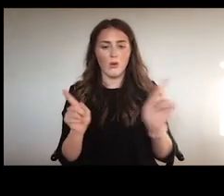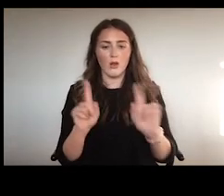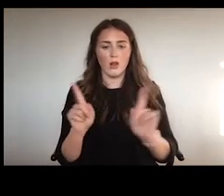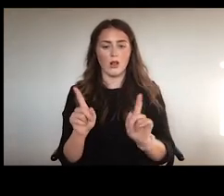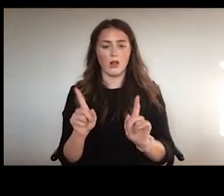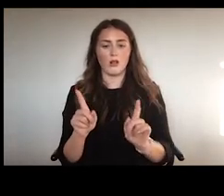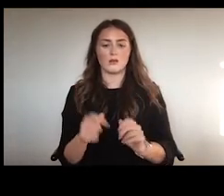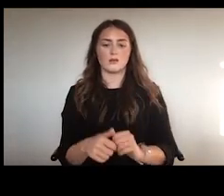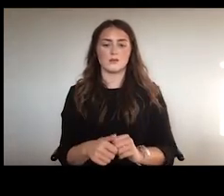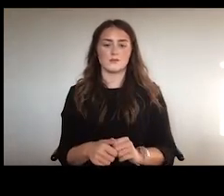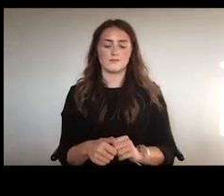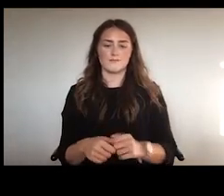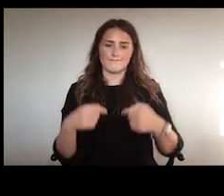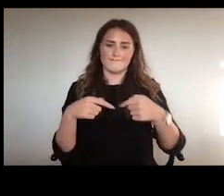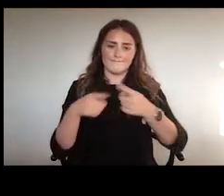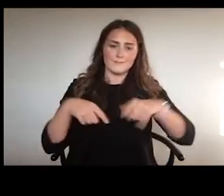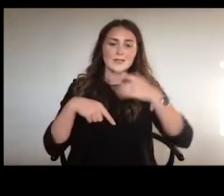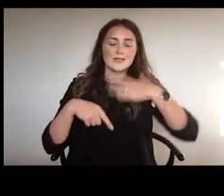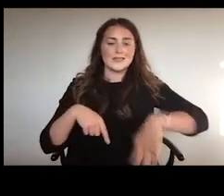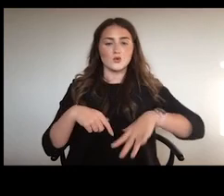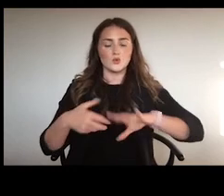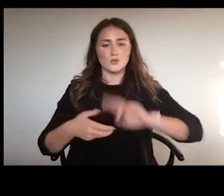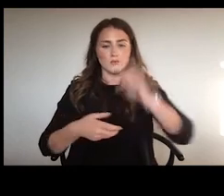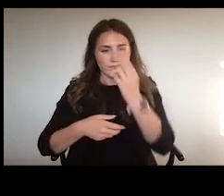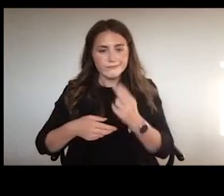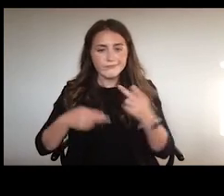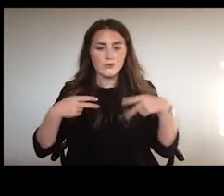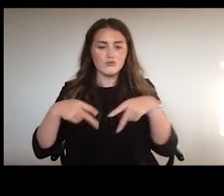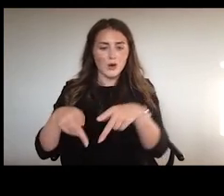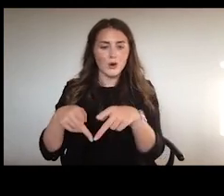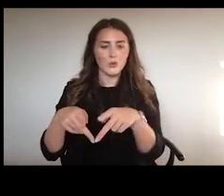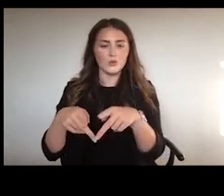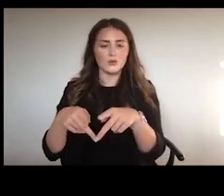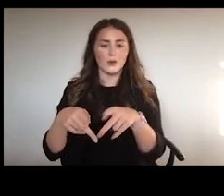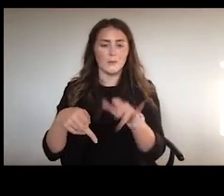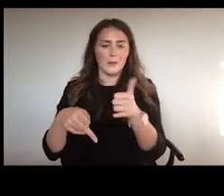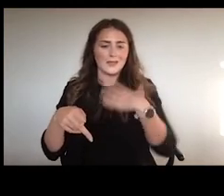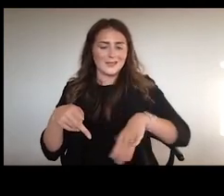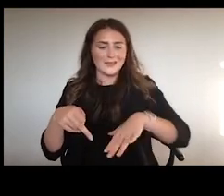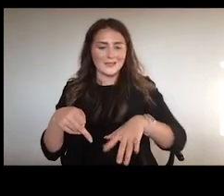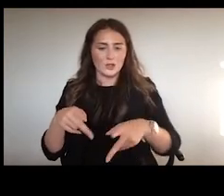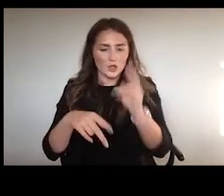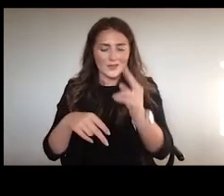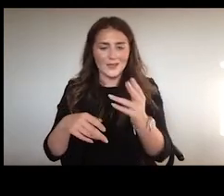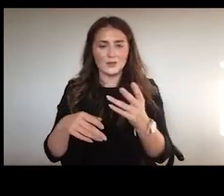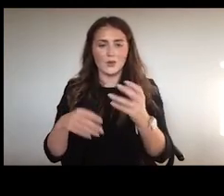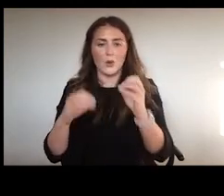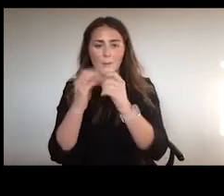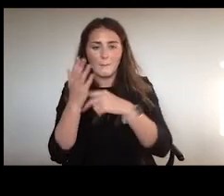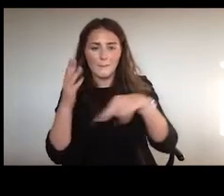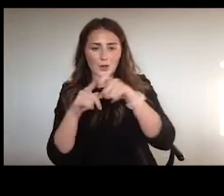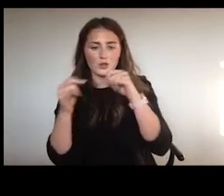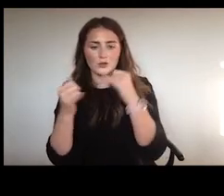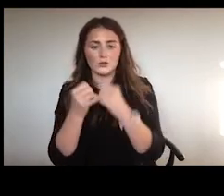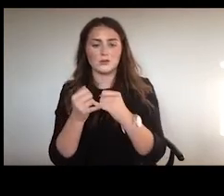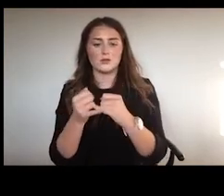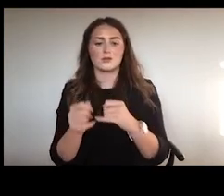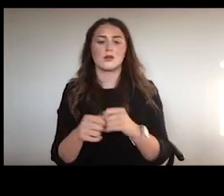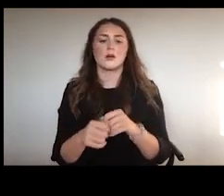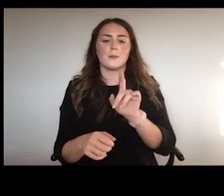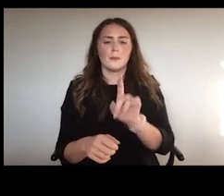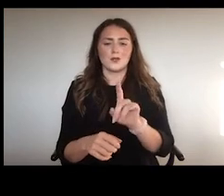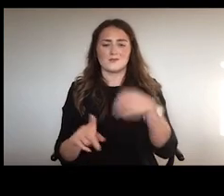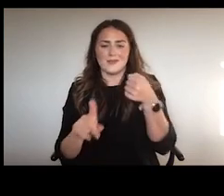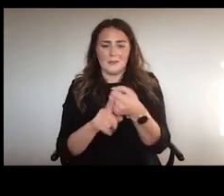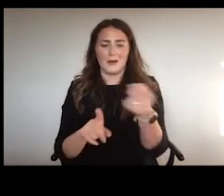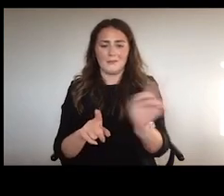The main methods of controlling noise would be, where practical, to design a road within landscape features such as cuttings and bunds or walls